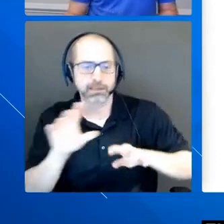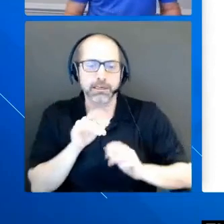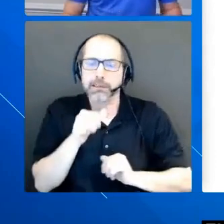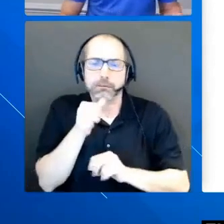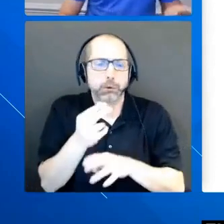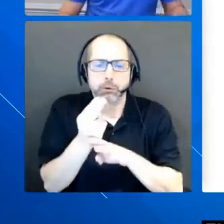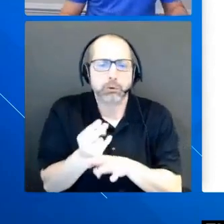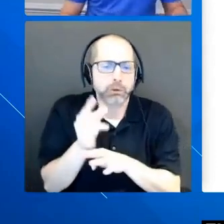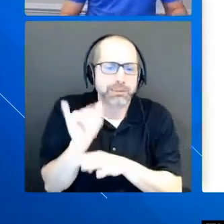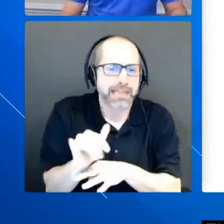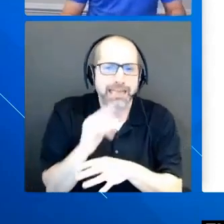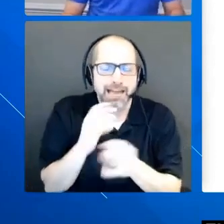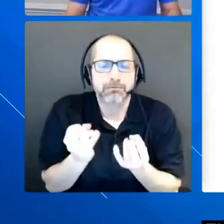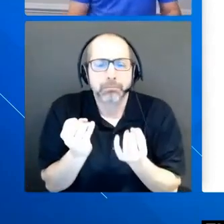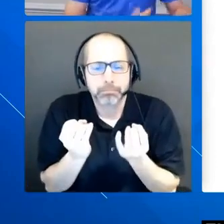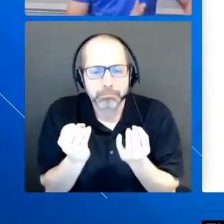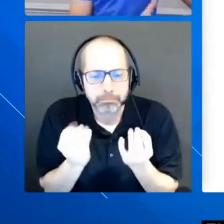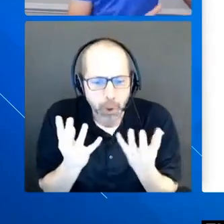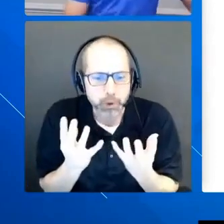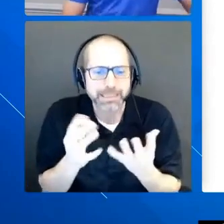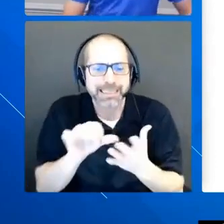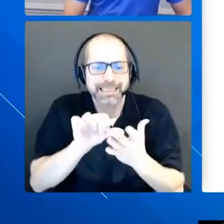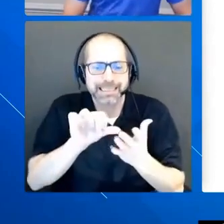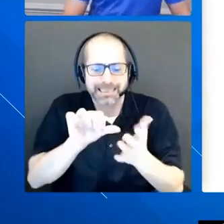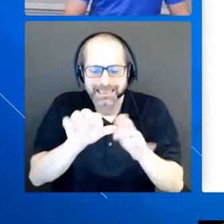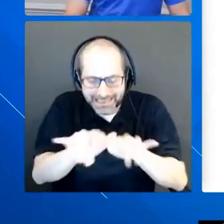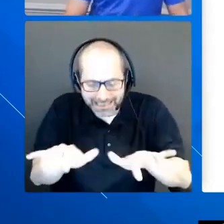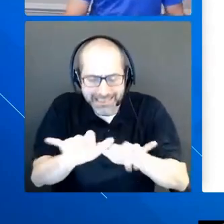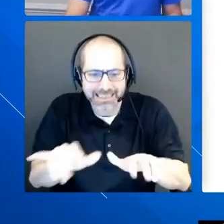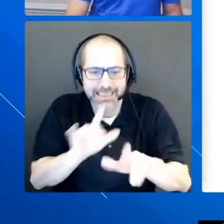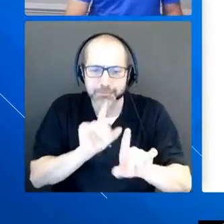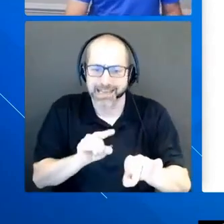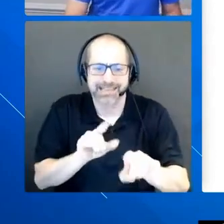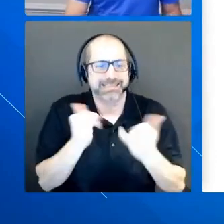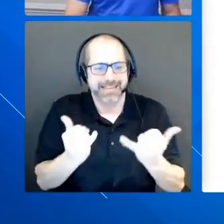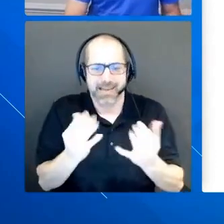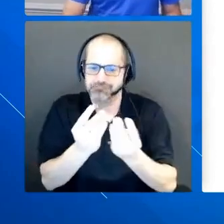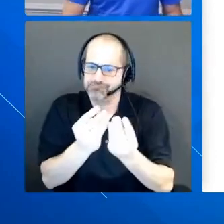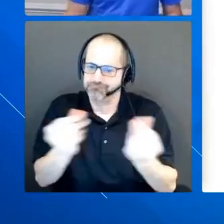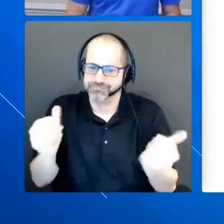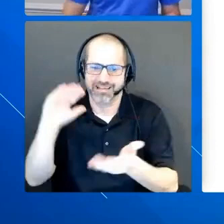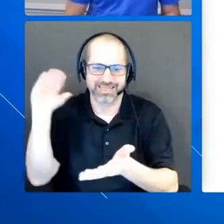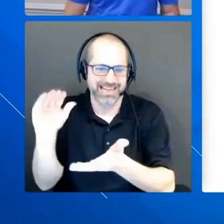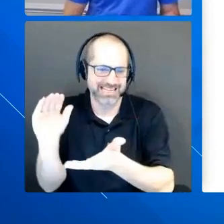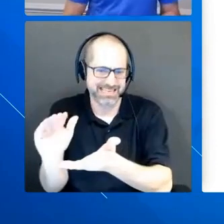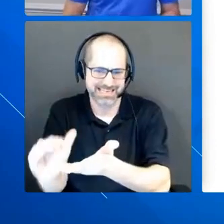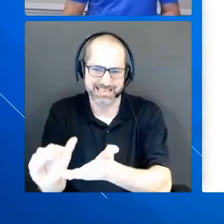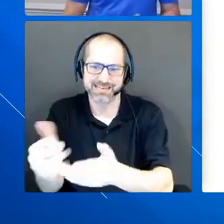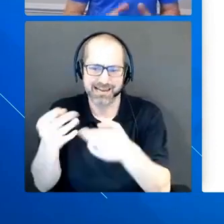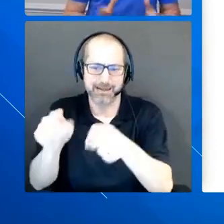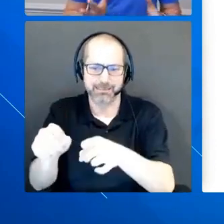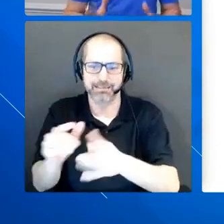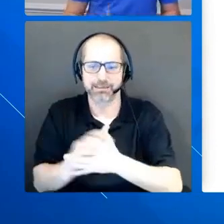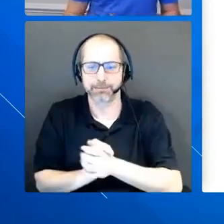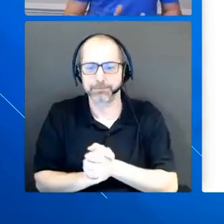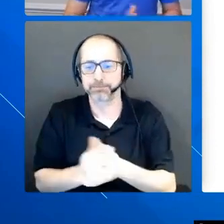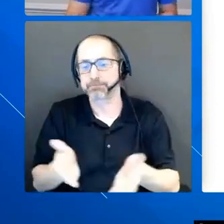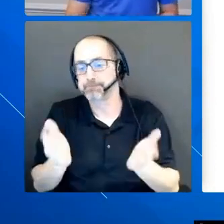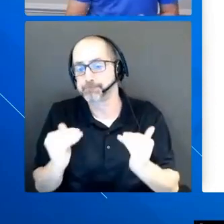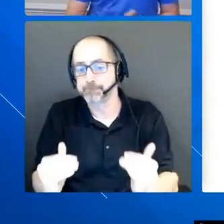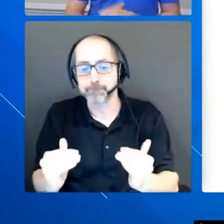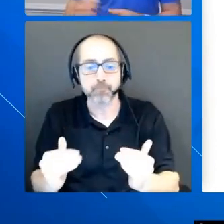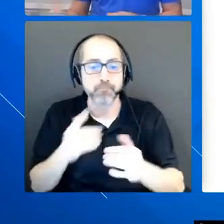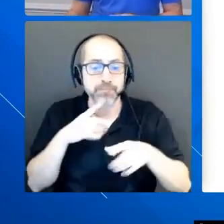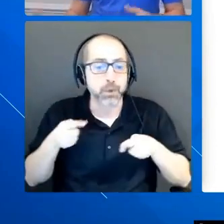multi-key commands or hotkeys, they used to call them, they're really, again, going by the wayside. Luckily, we don't use them as much. I require space